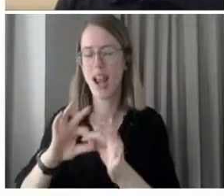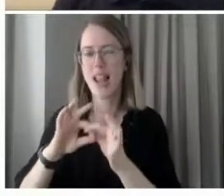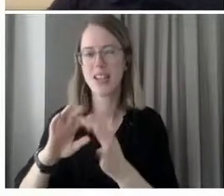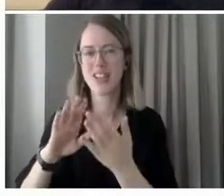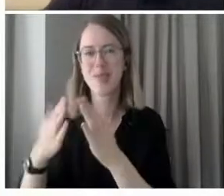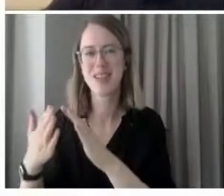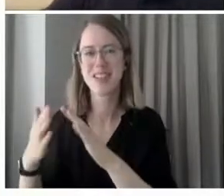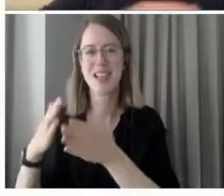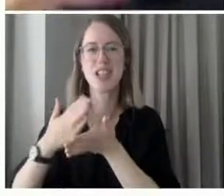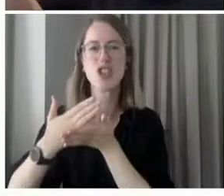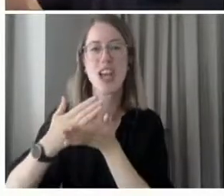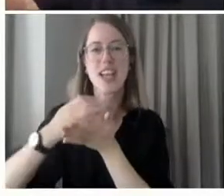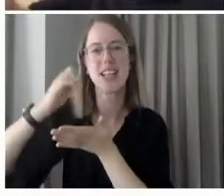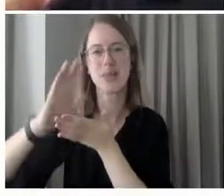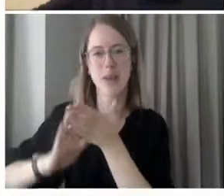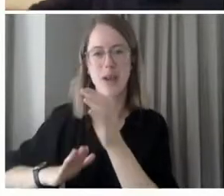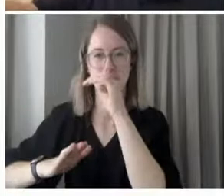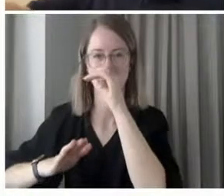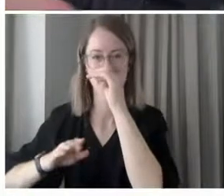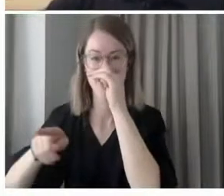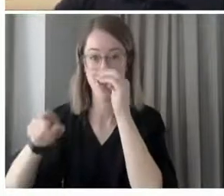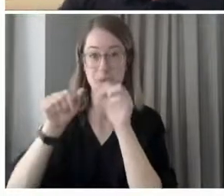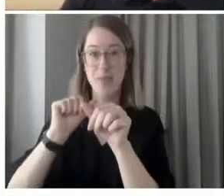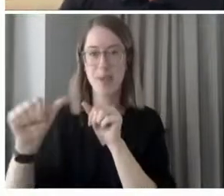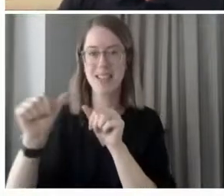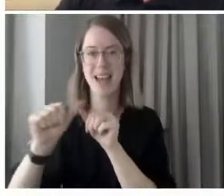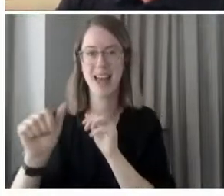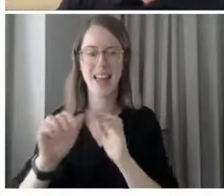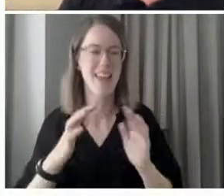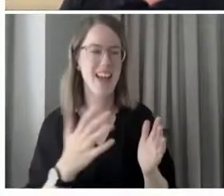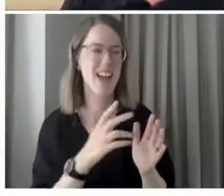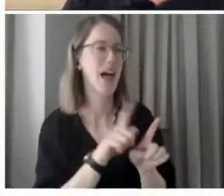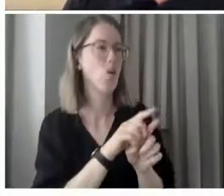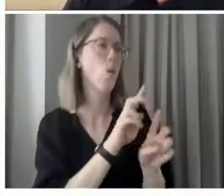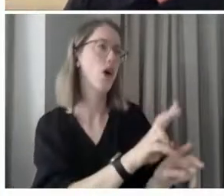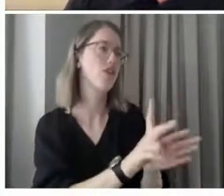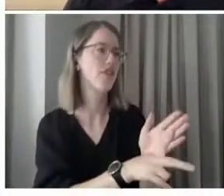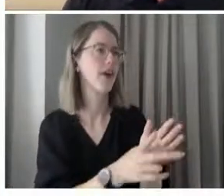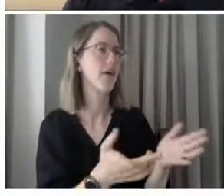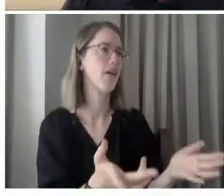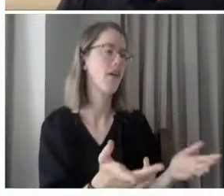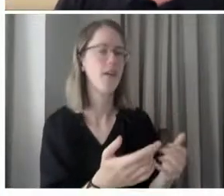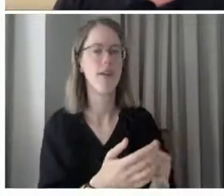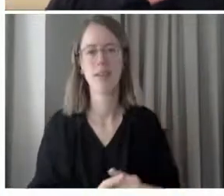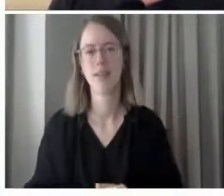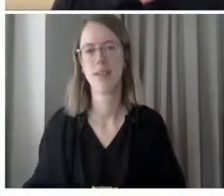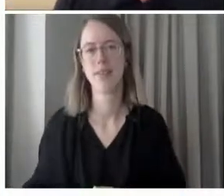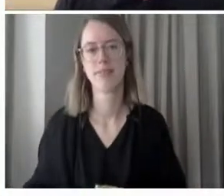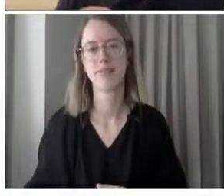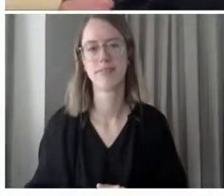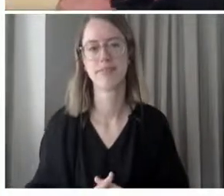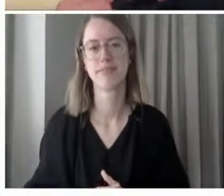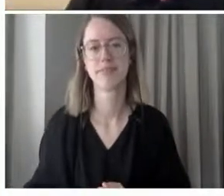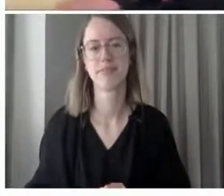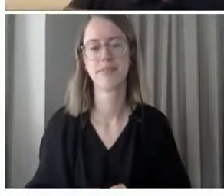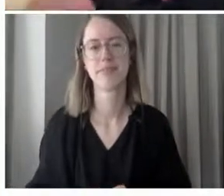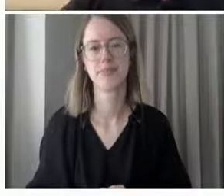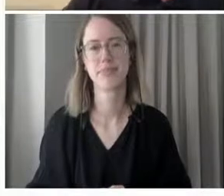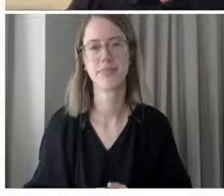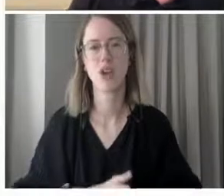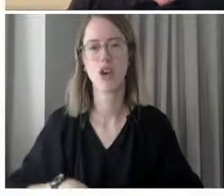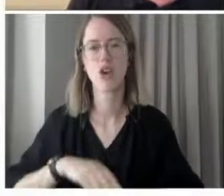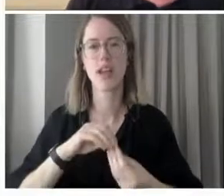shared experience, were way better than just some kind of video on demand. So creating